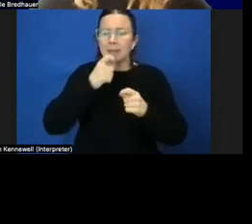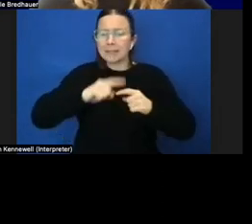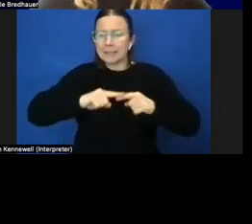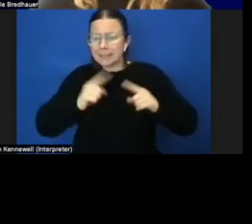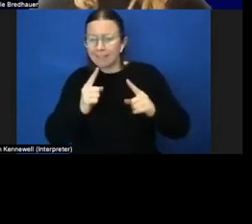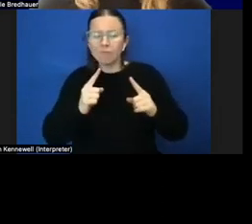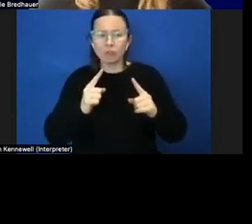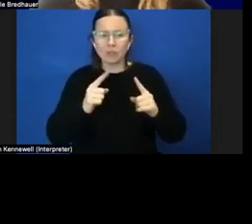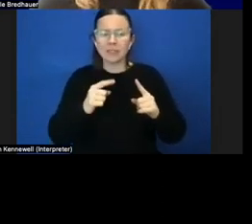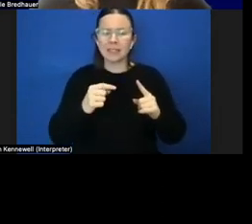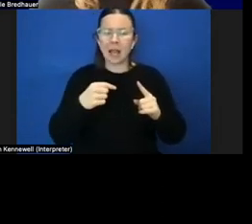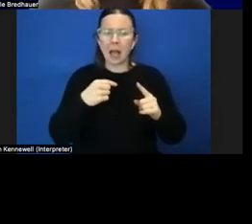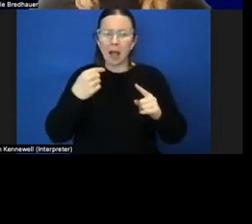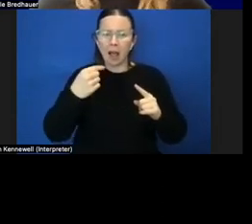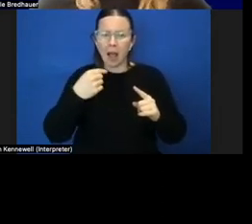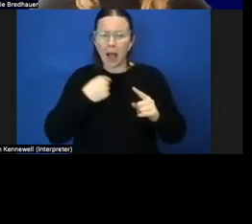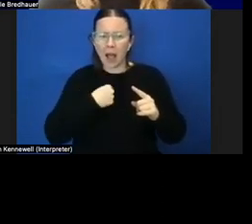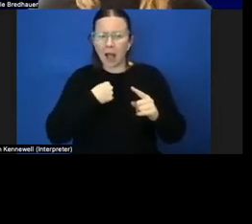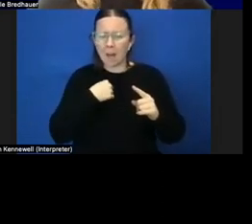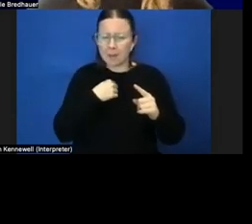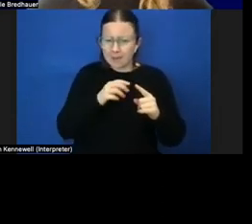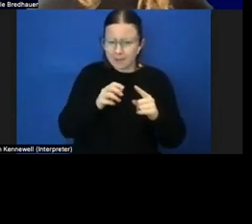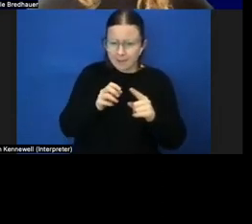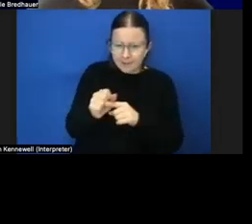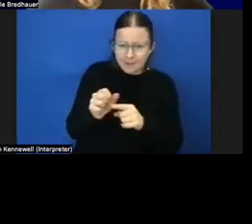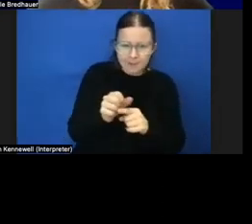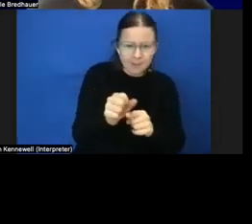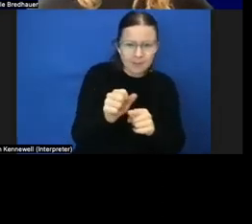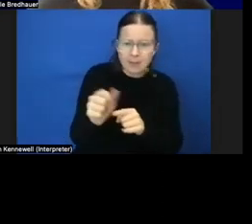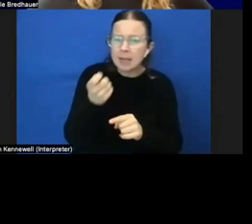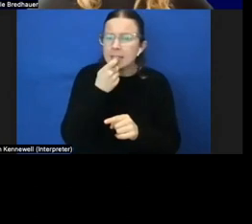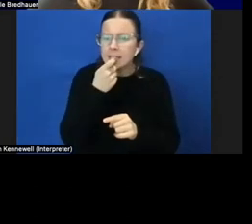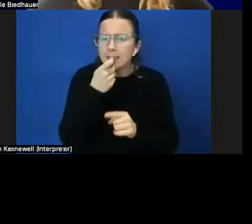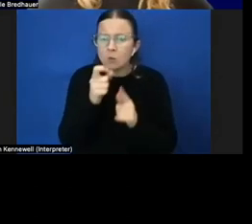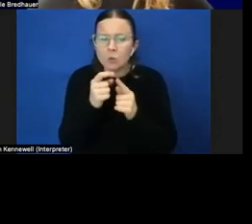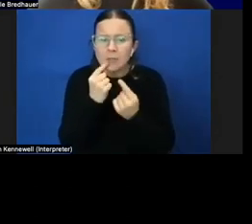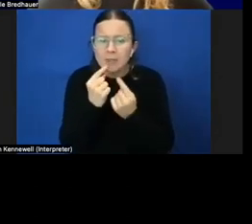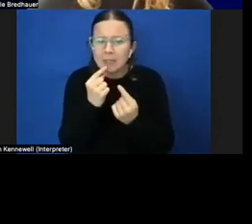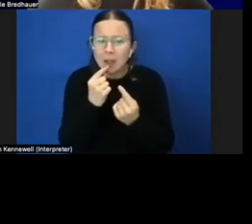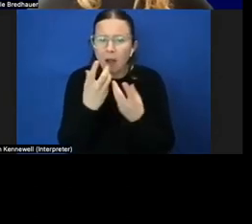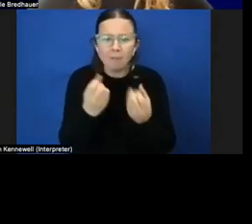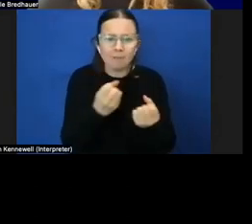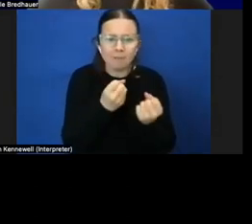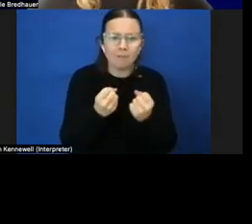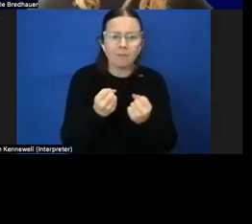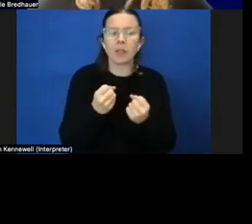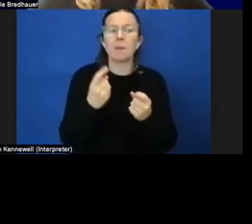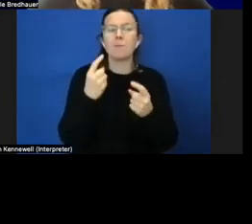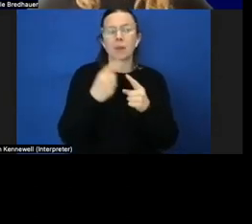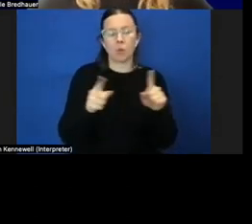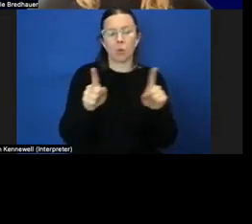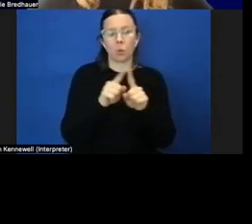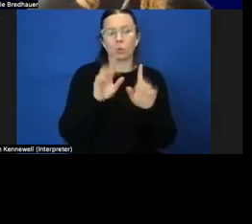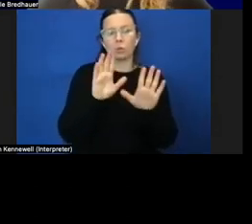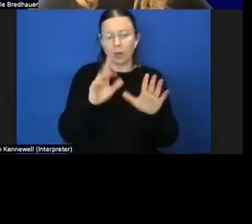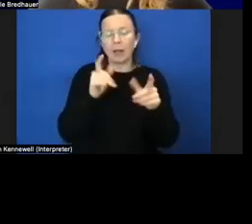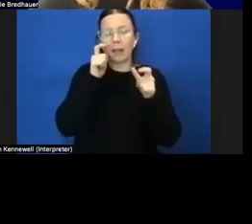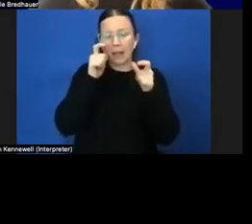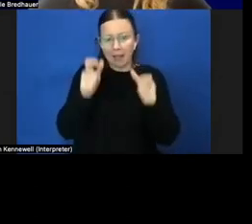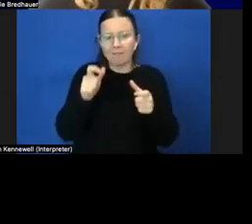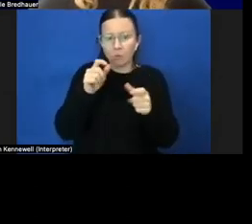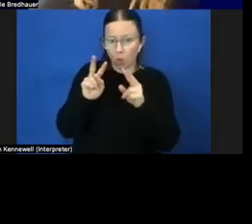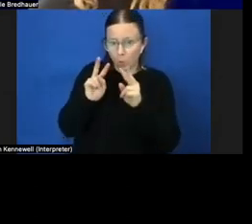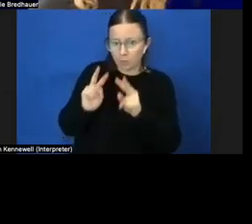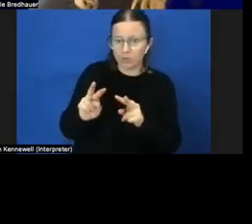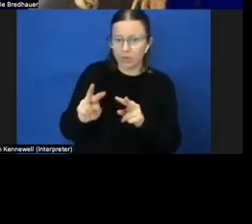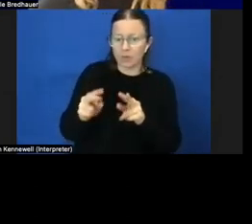down deep on the little details um i know that um careful observation and report are